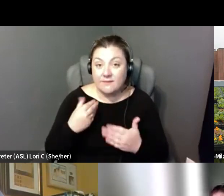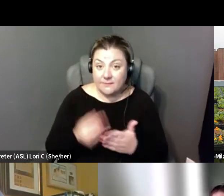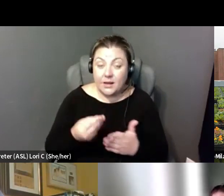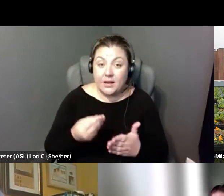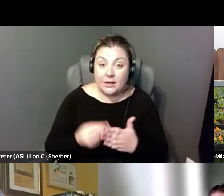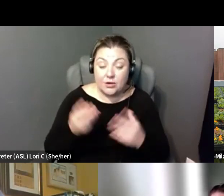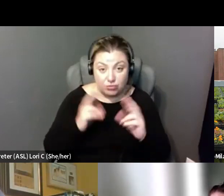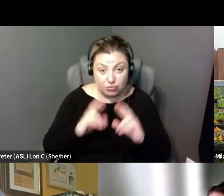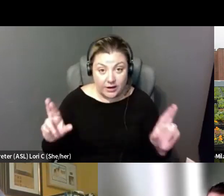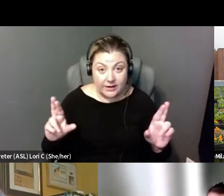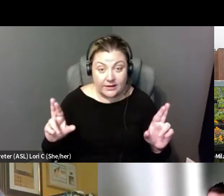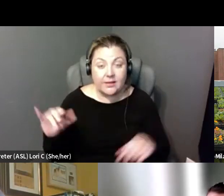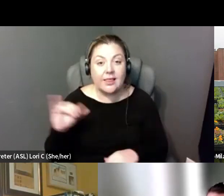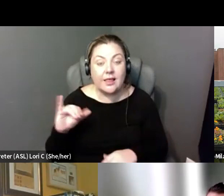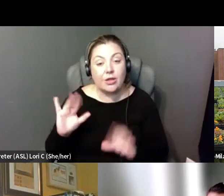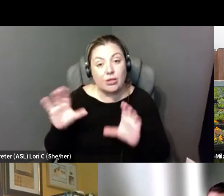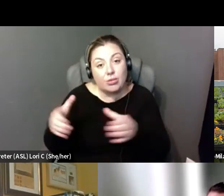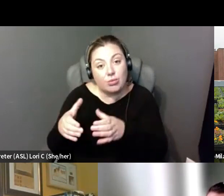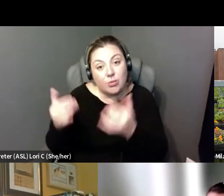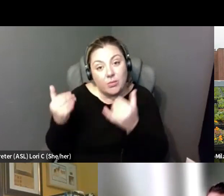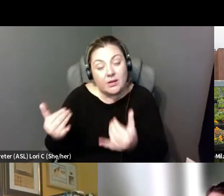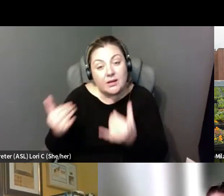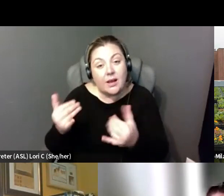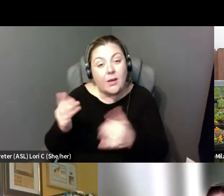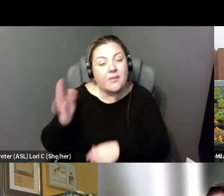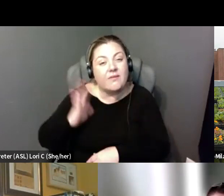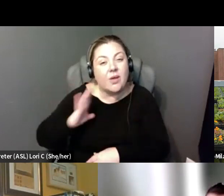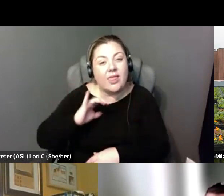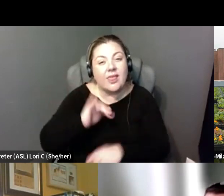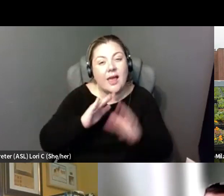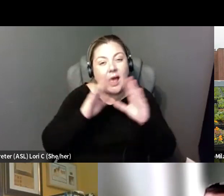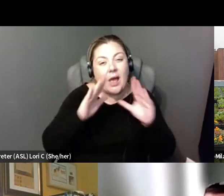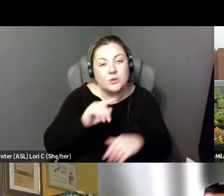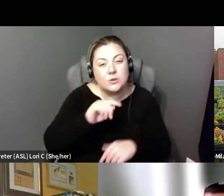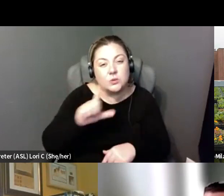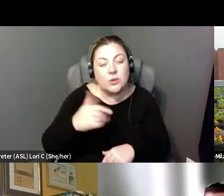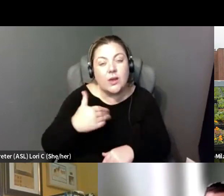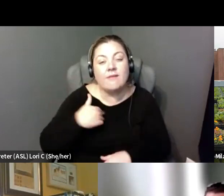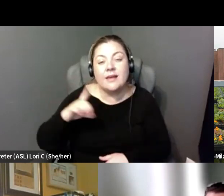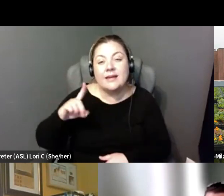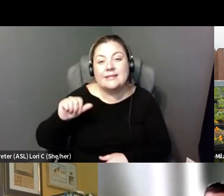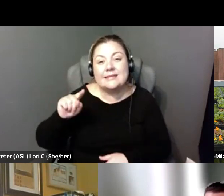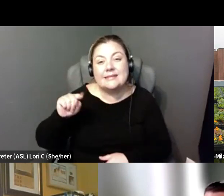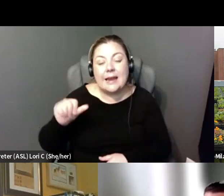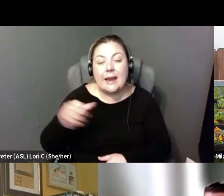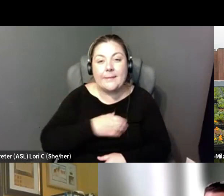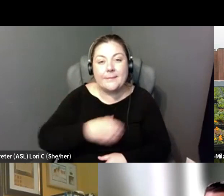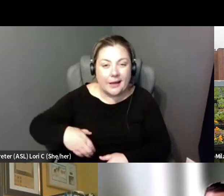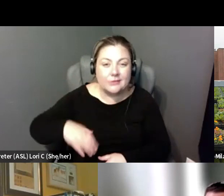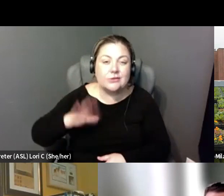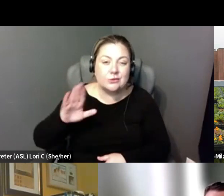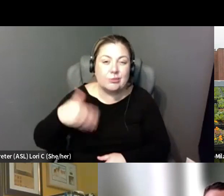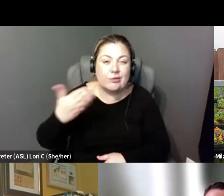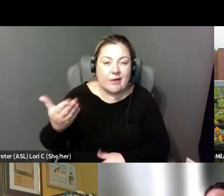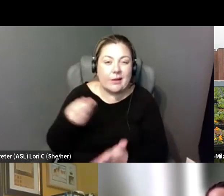which is developing a similar data tool to the housing tool you saw, has data ambassadors who are receiving stipends and are compensated for their time